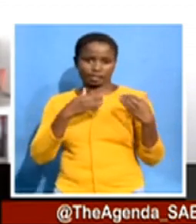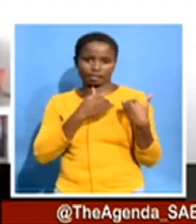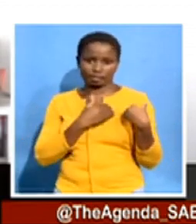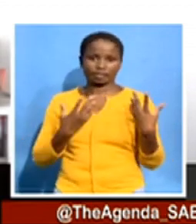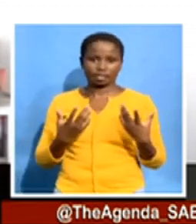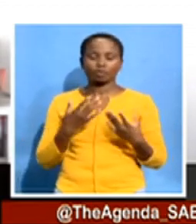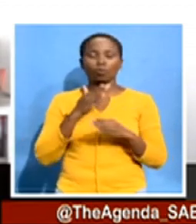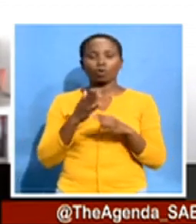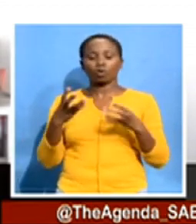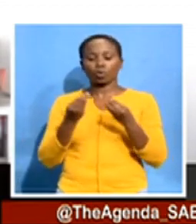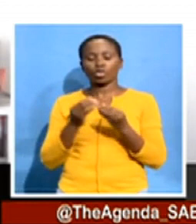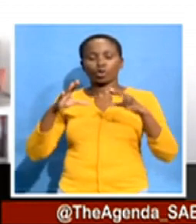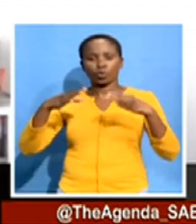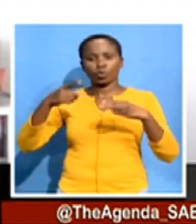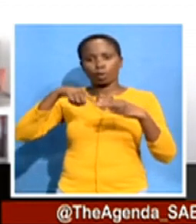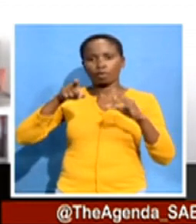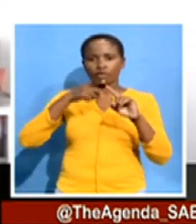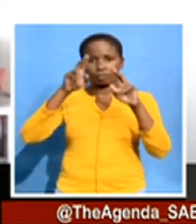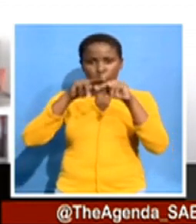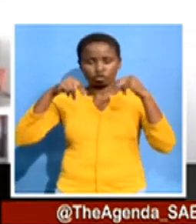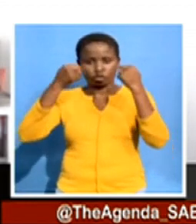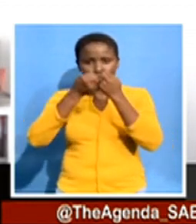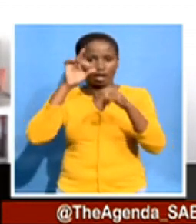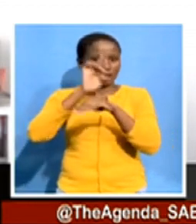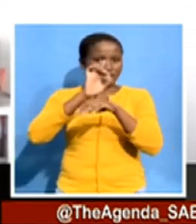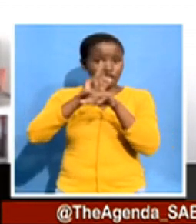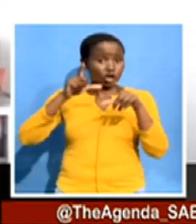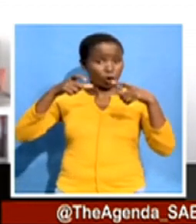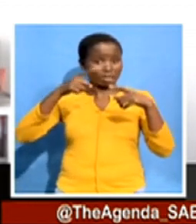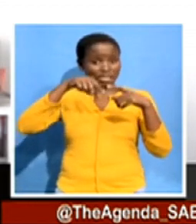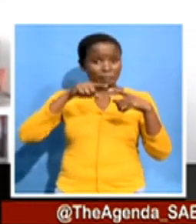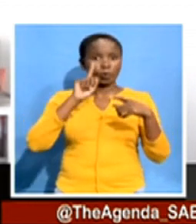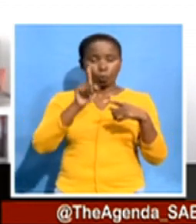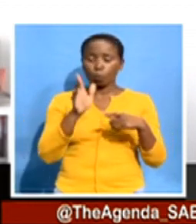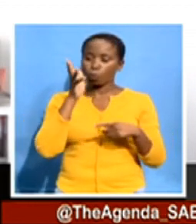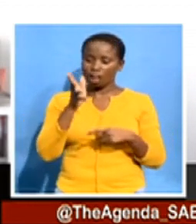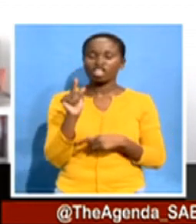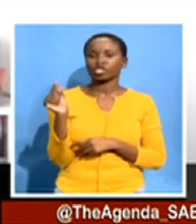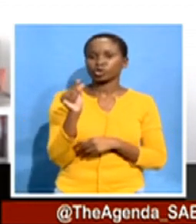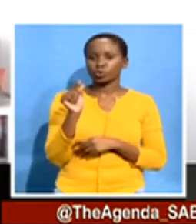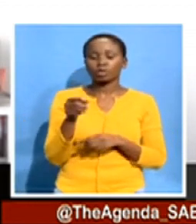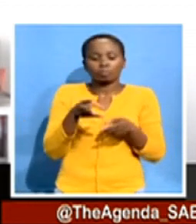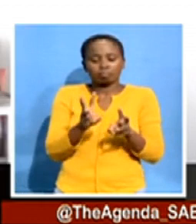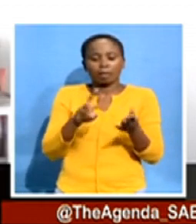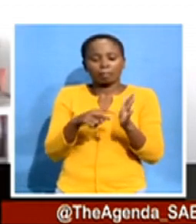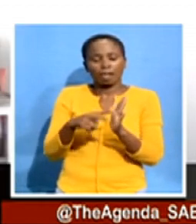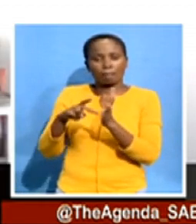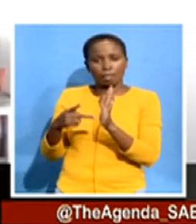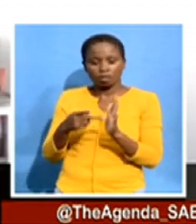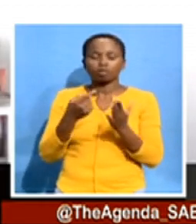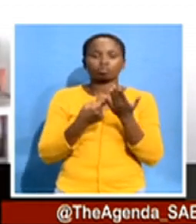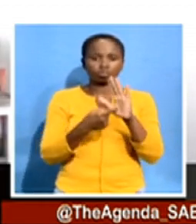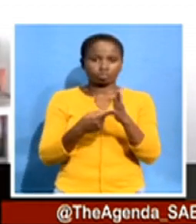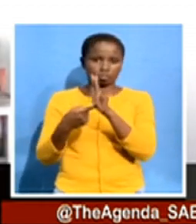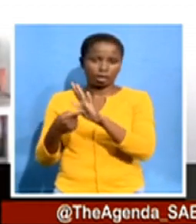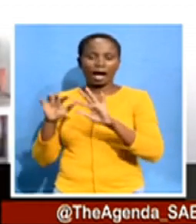Committee, and they will be releasing these models for predicted heights of third waves. And